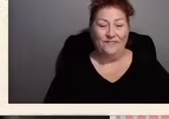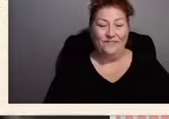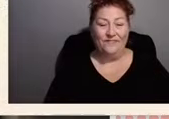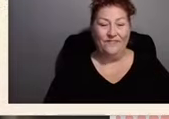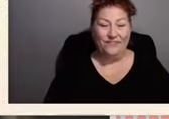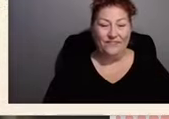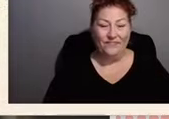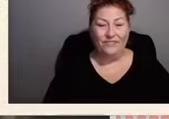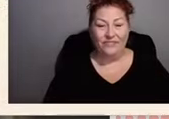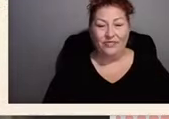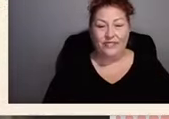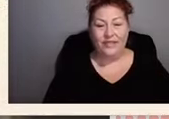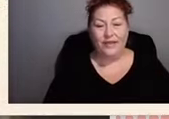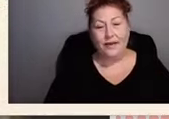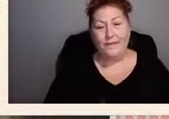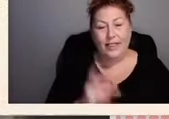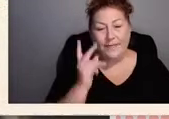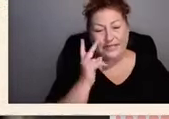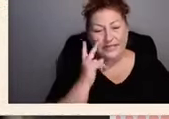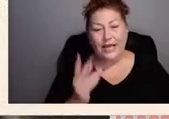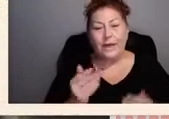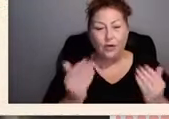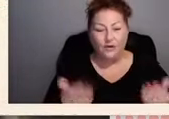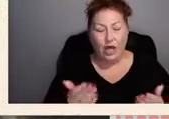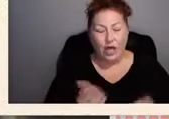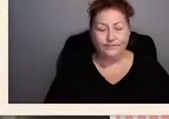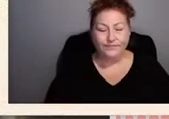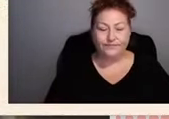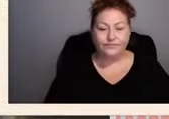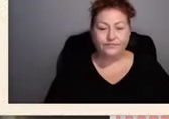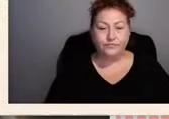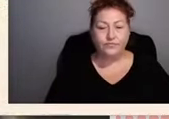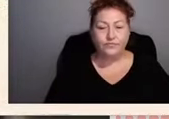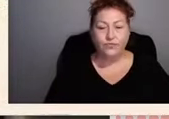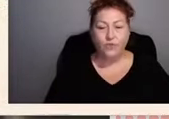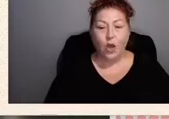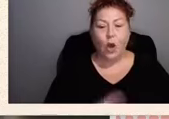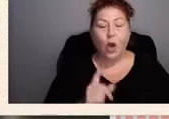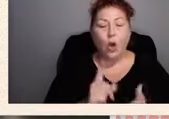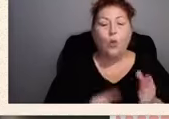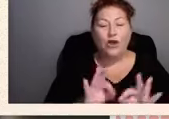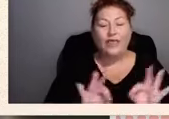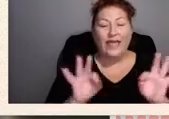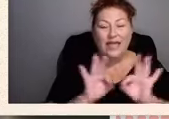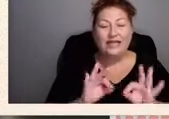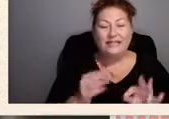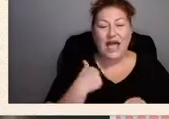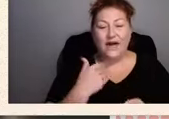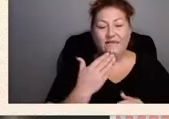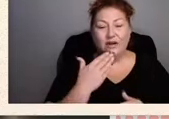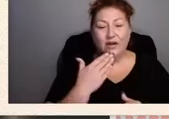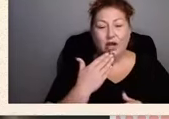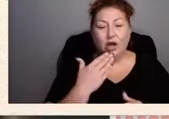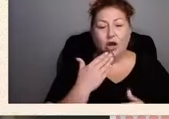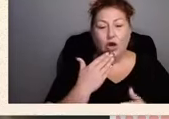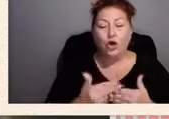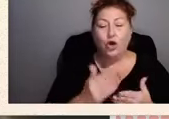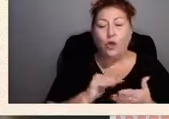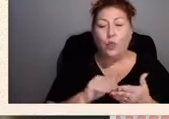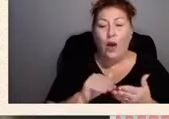But let's see. Moving on here. What are the keys to having a good waiver support coordinator?